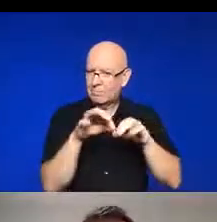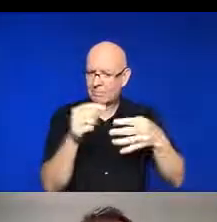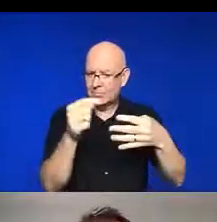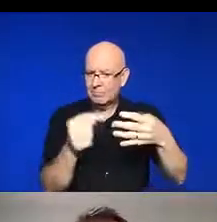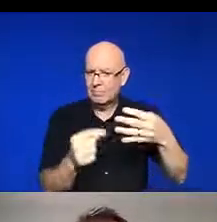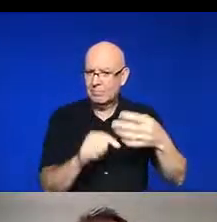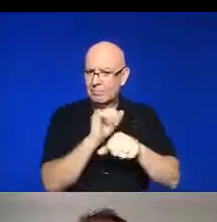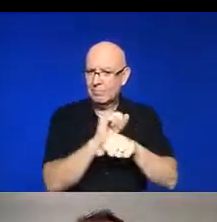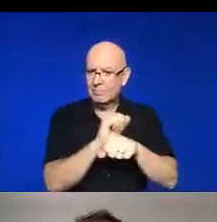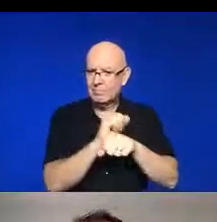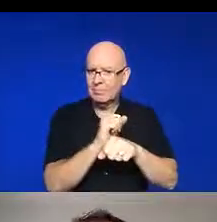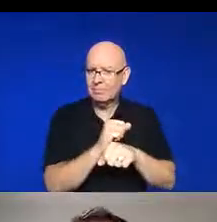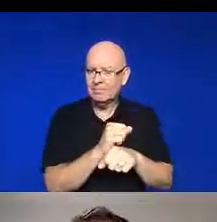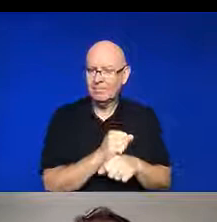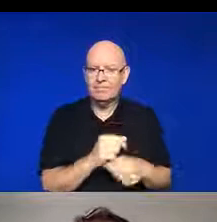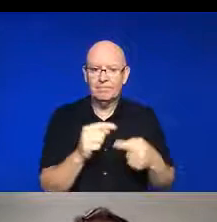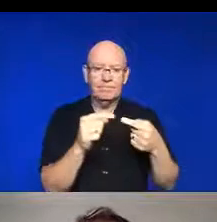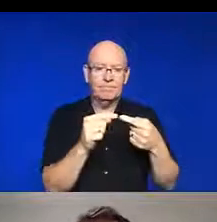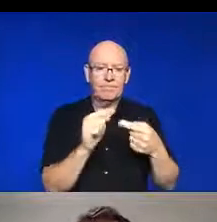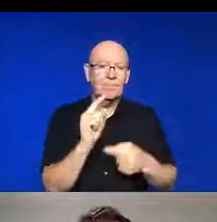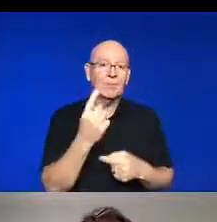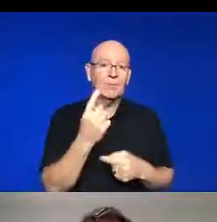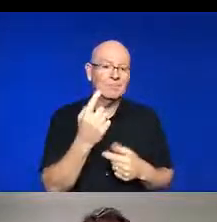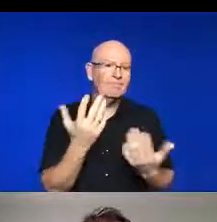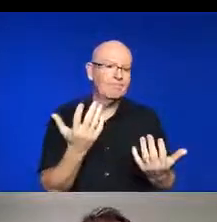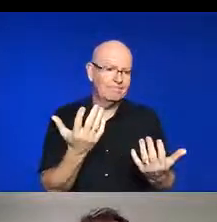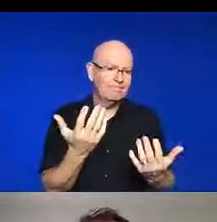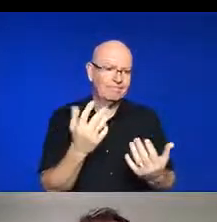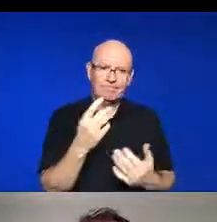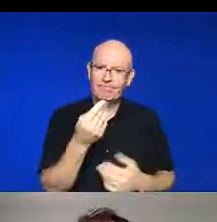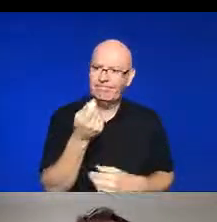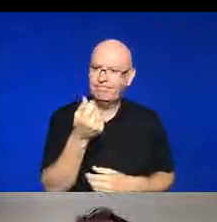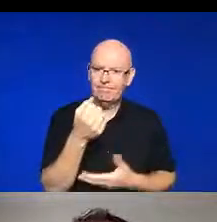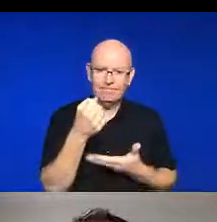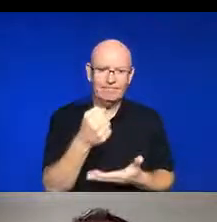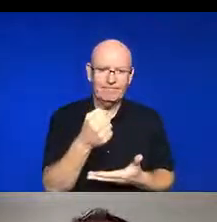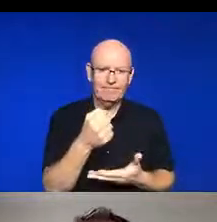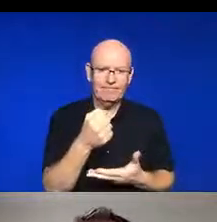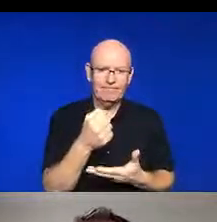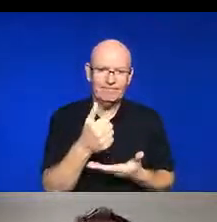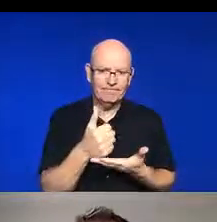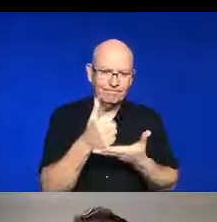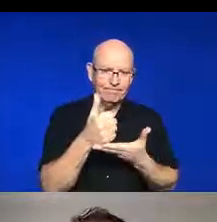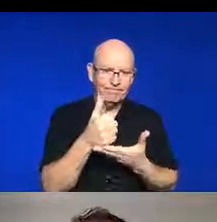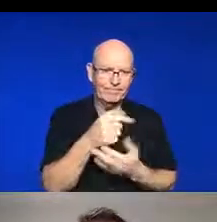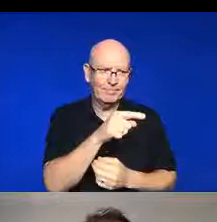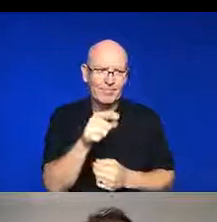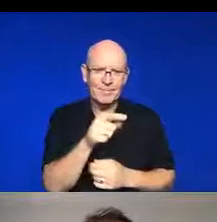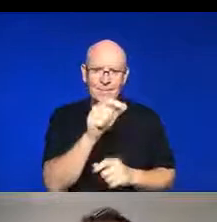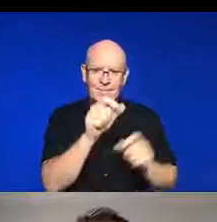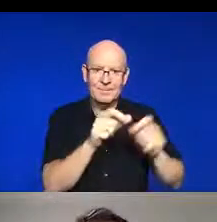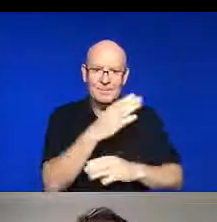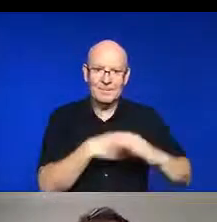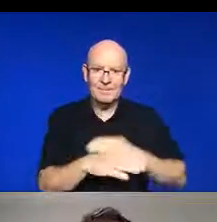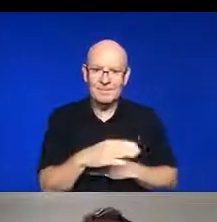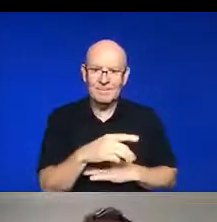for people with disability who may not have the opportunity to work, access to healthcare and coverage of healthcare related costs,